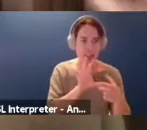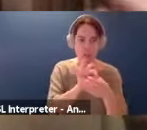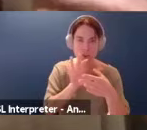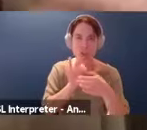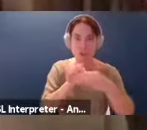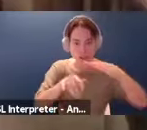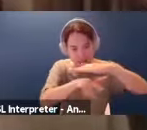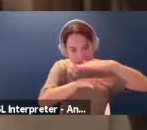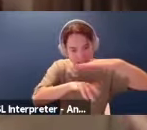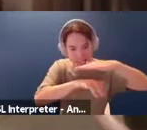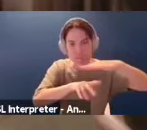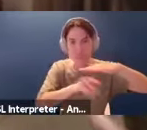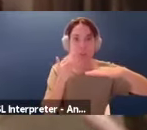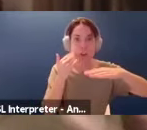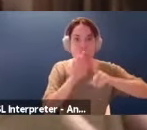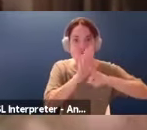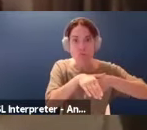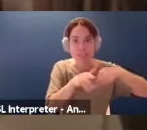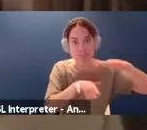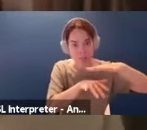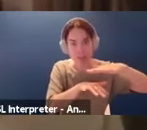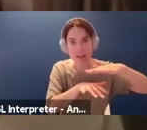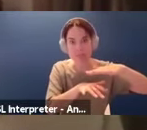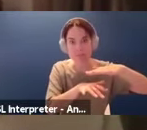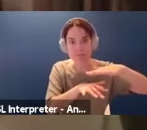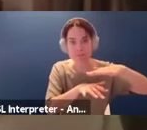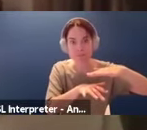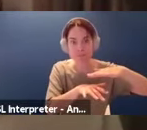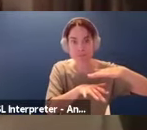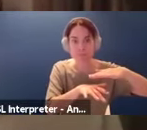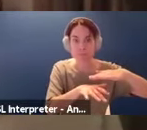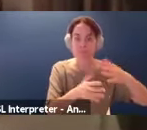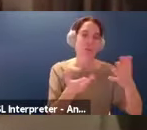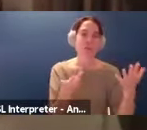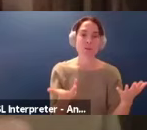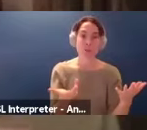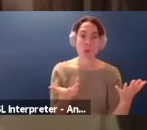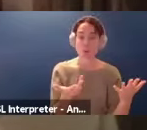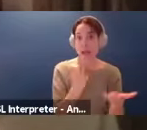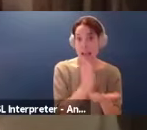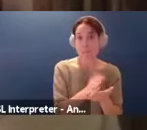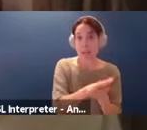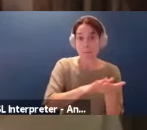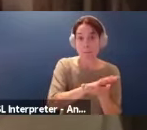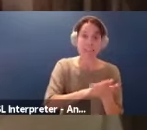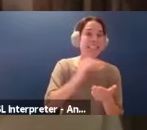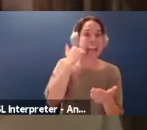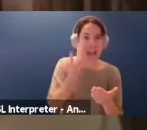are conceived ideologized as races uh will be one of of tension and often of fear